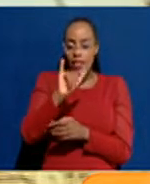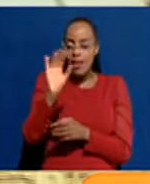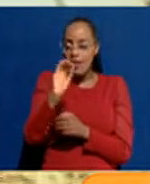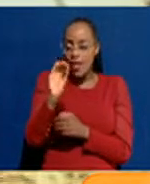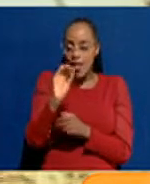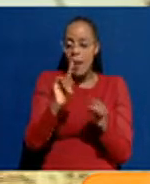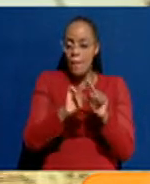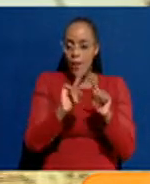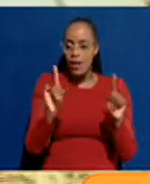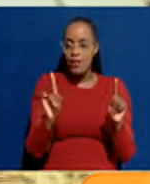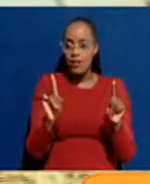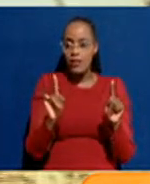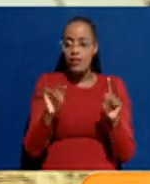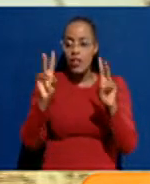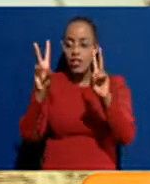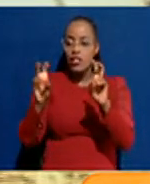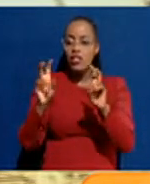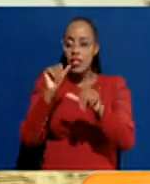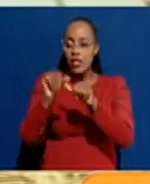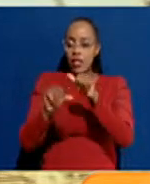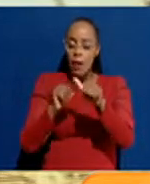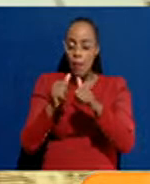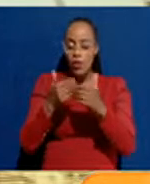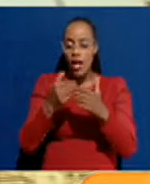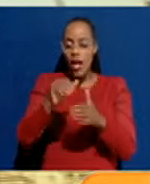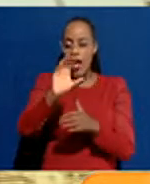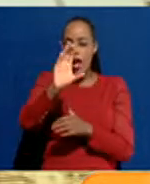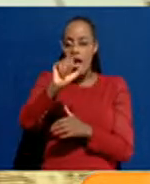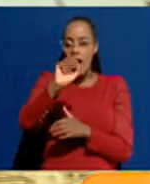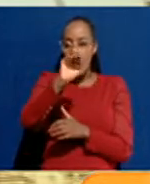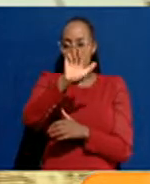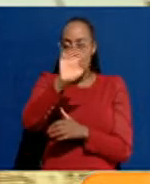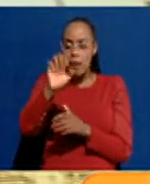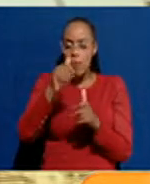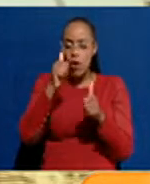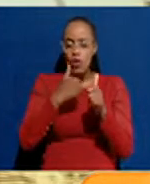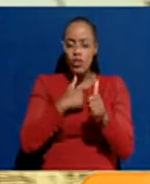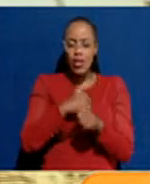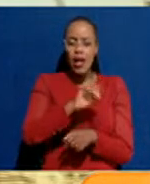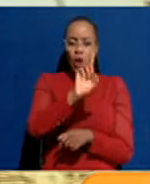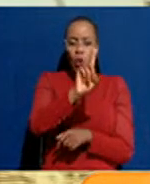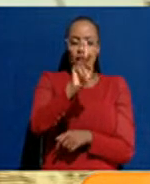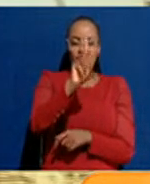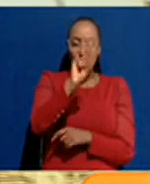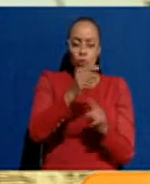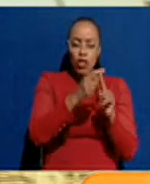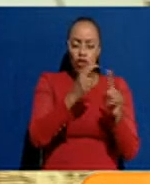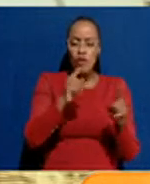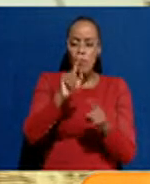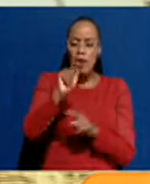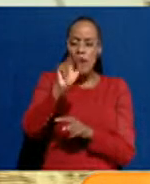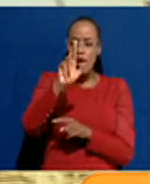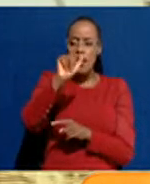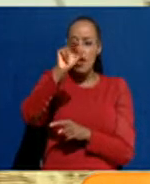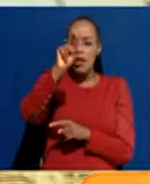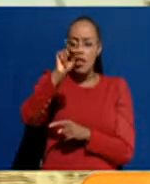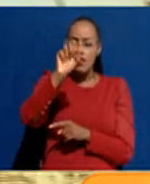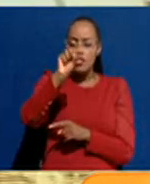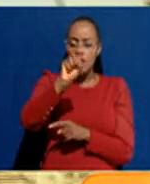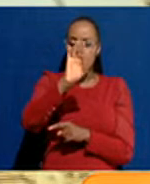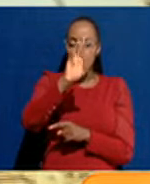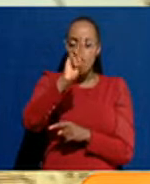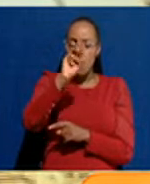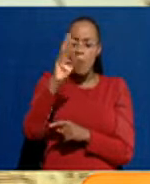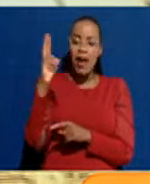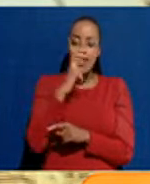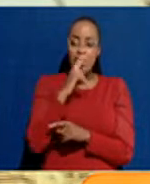of the individual. Mm. We had an issue of an underground cable which was running for a kilometer from a transformer. That one is quite risky.